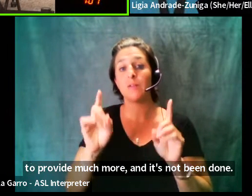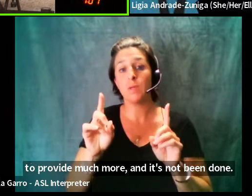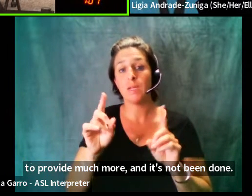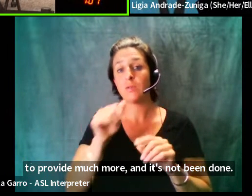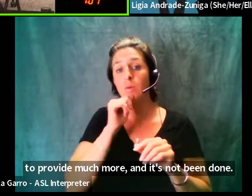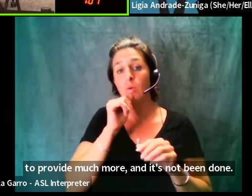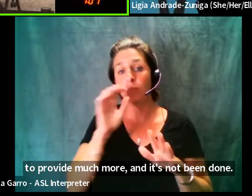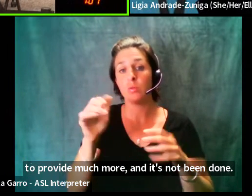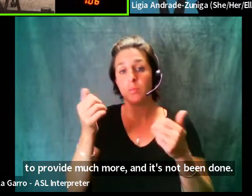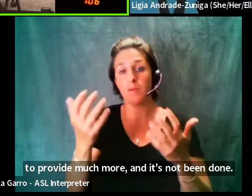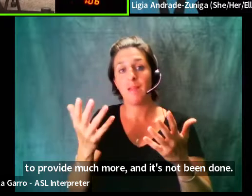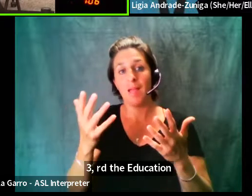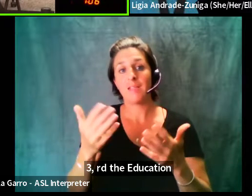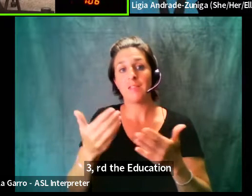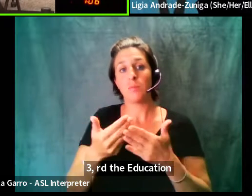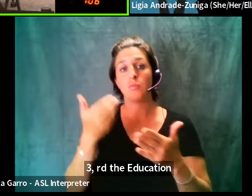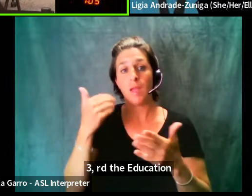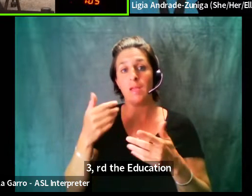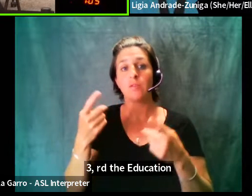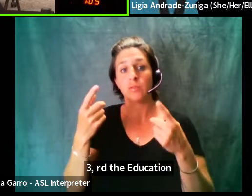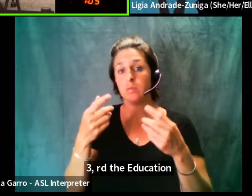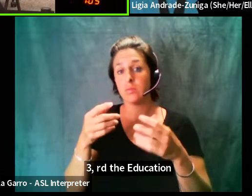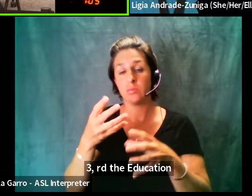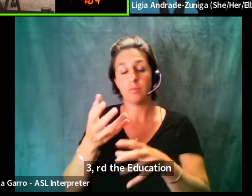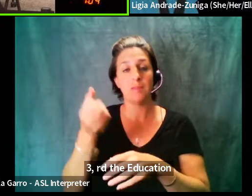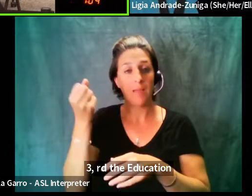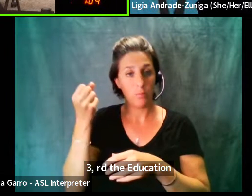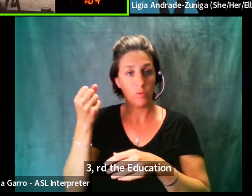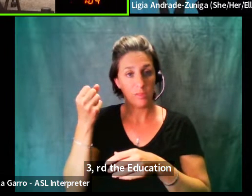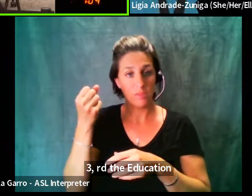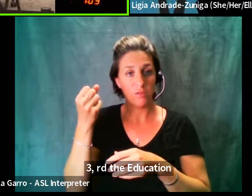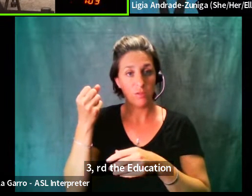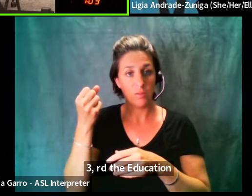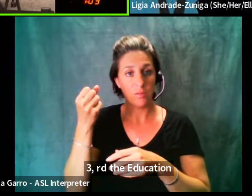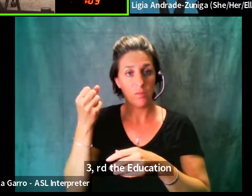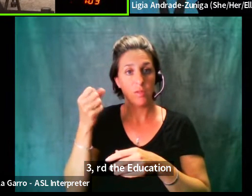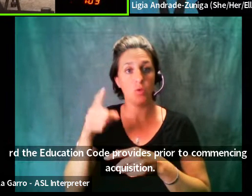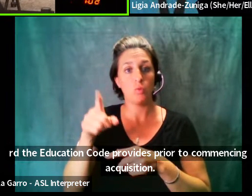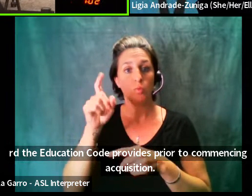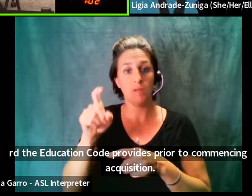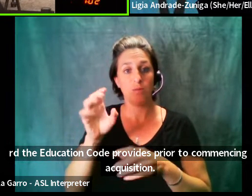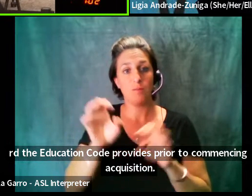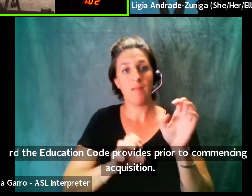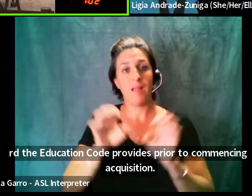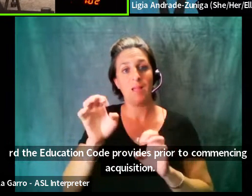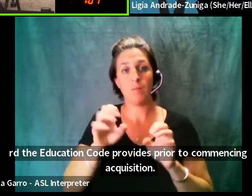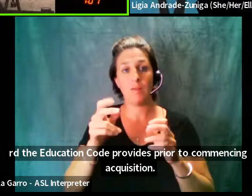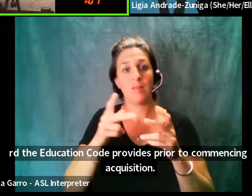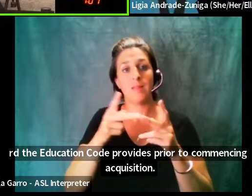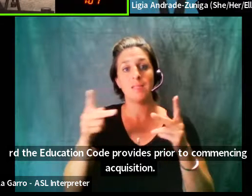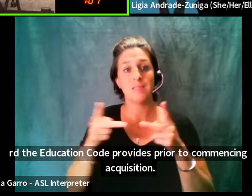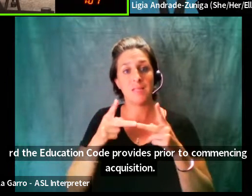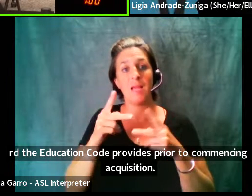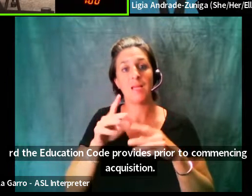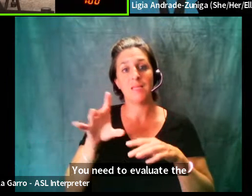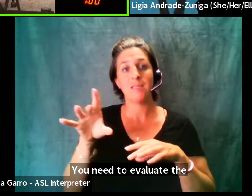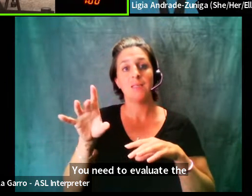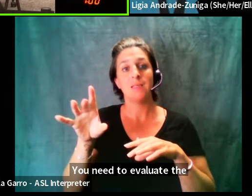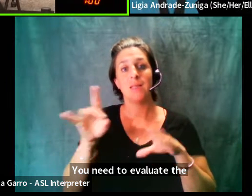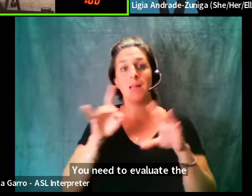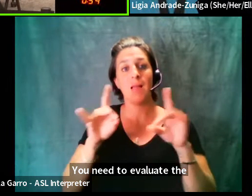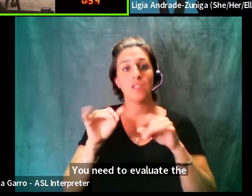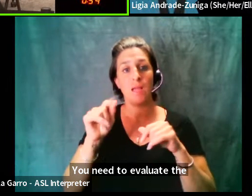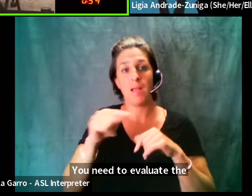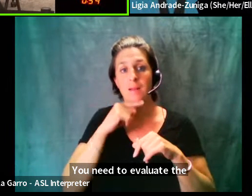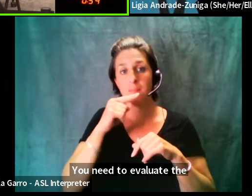code provides prior to commencing acquisition, you need to evaluate the site selection at a public hearing. That hasn't